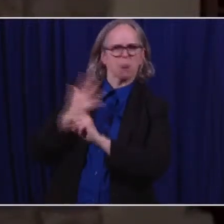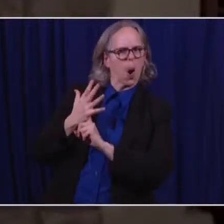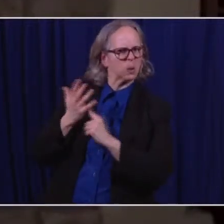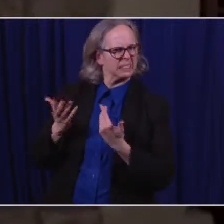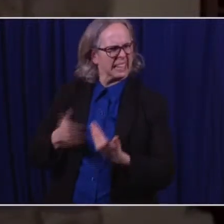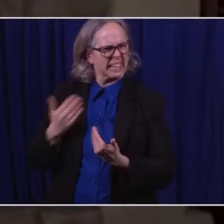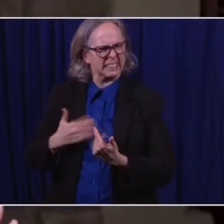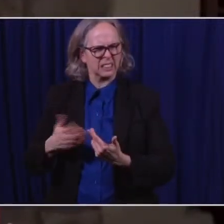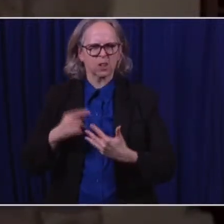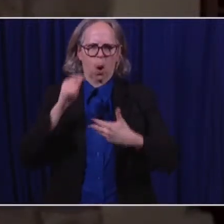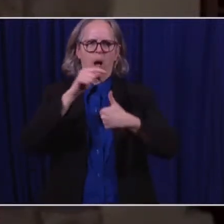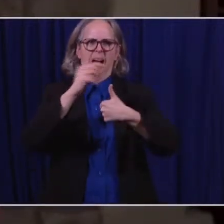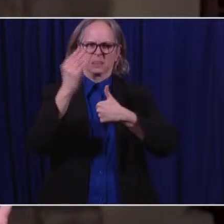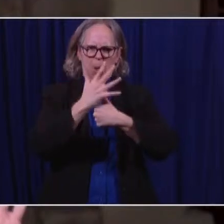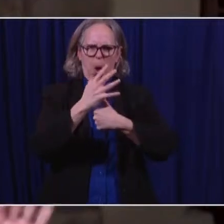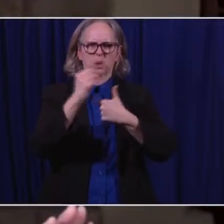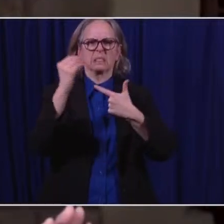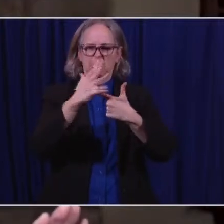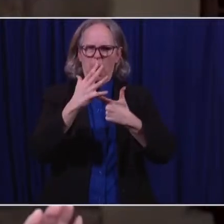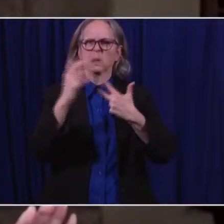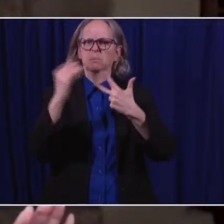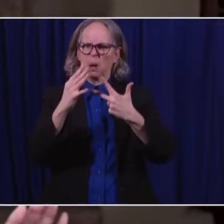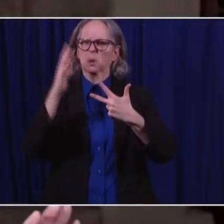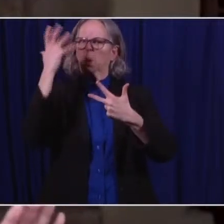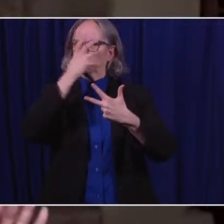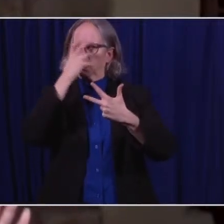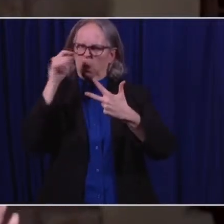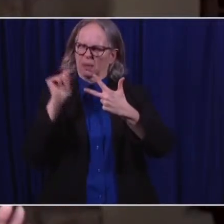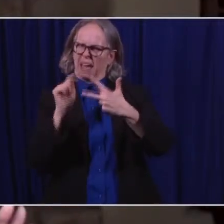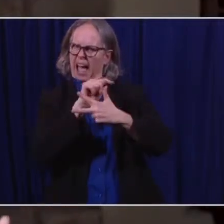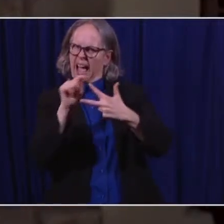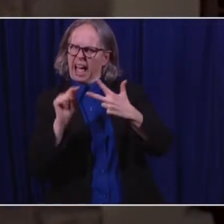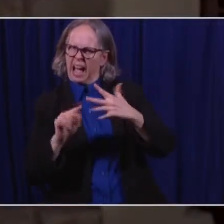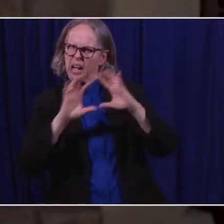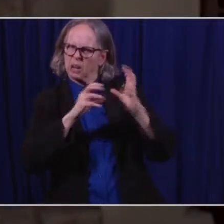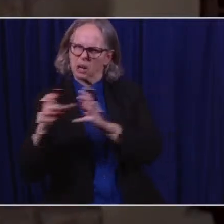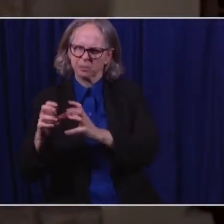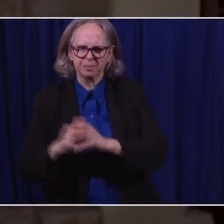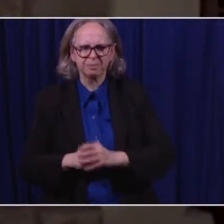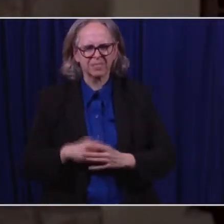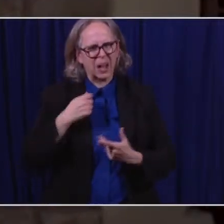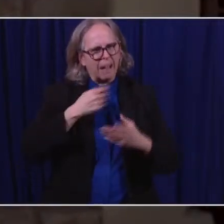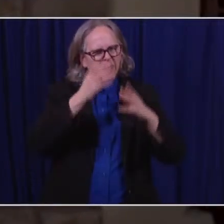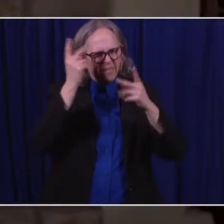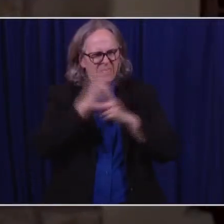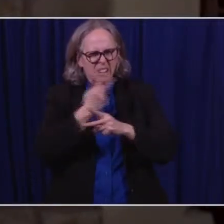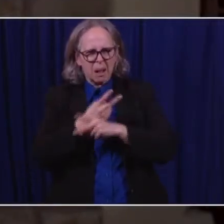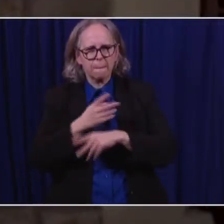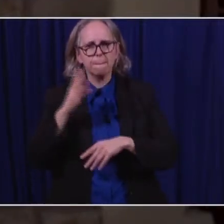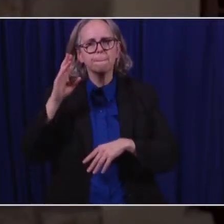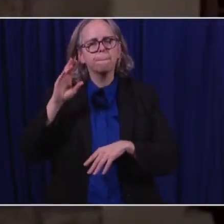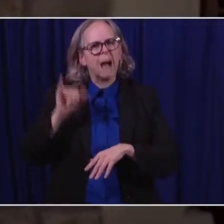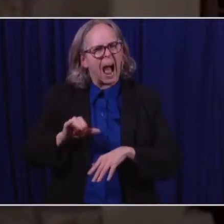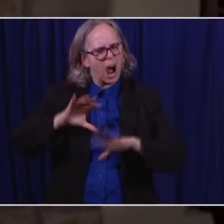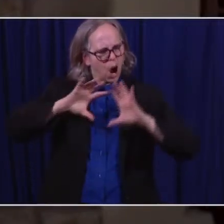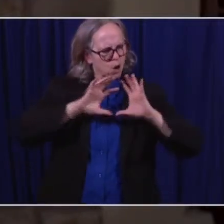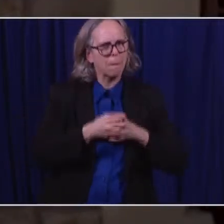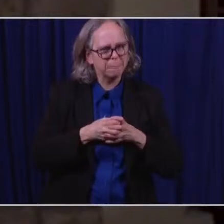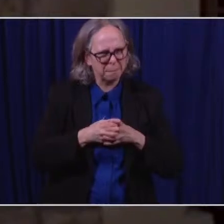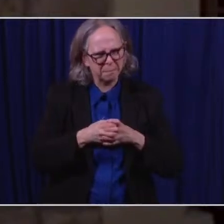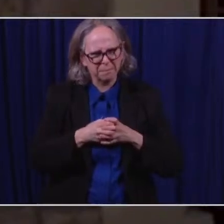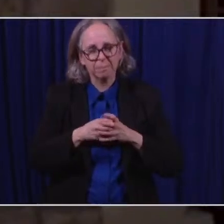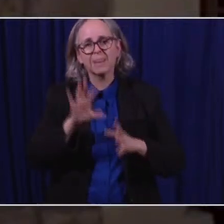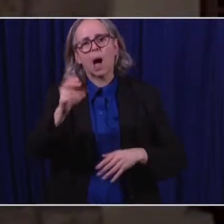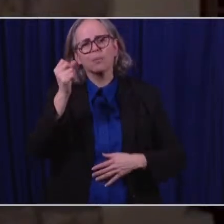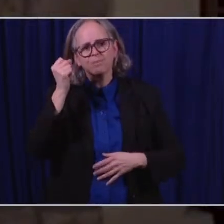groups are kind of where we did go by group, but the best predictor and where we're going to do the vast majority